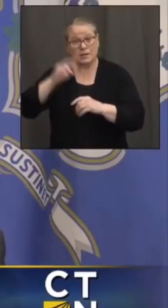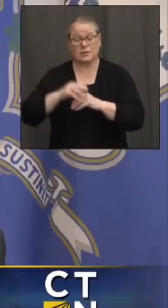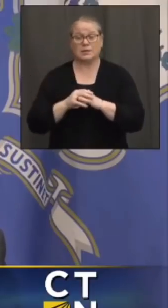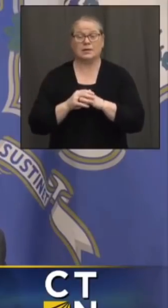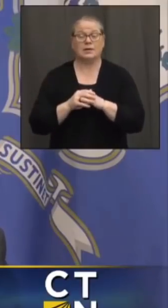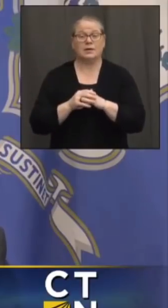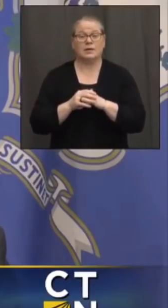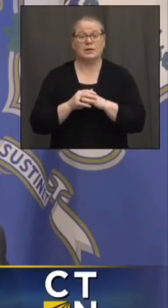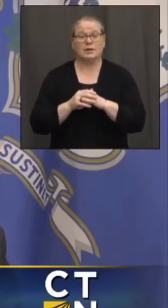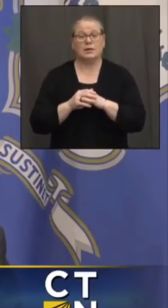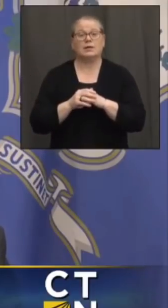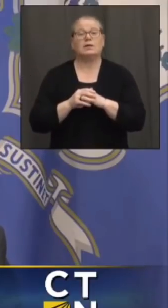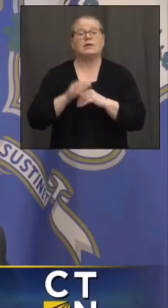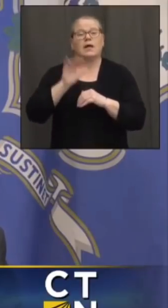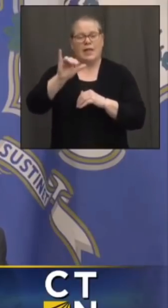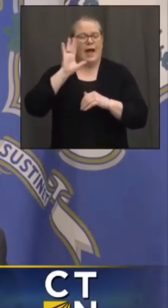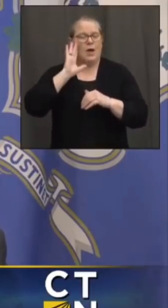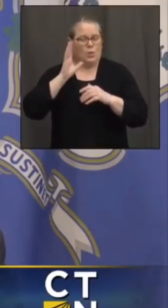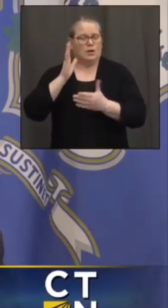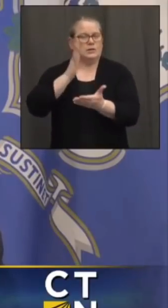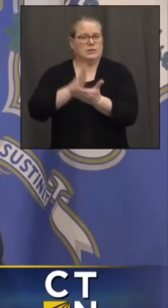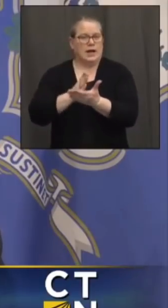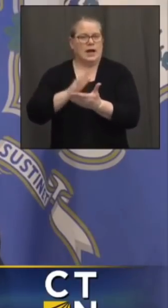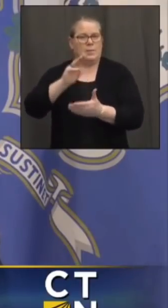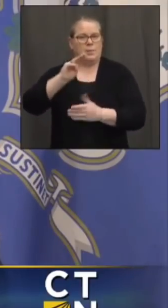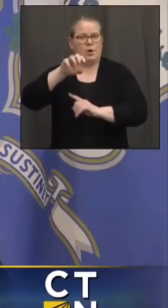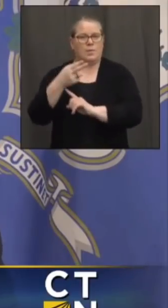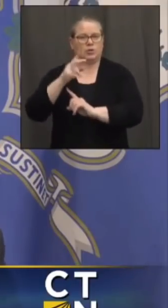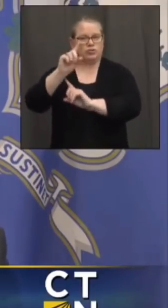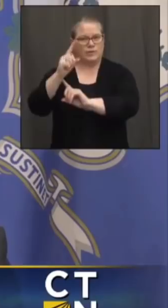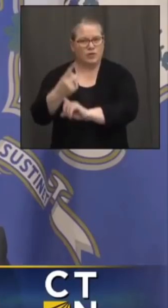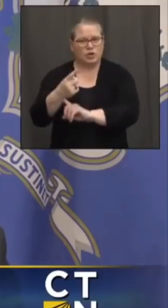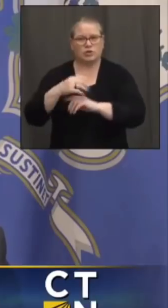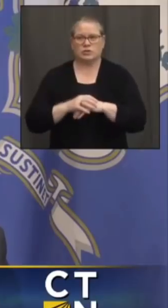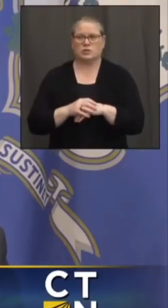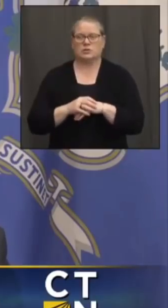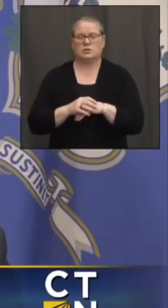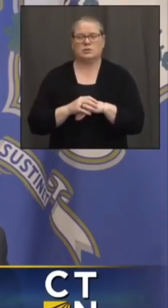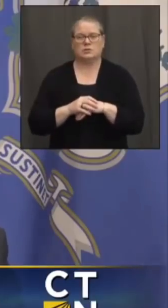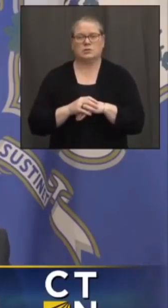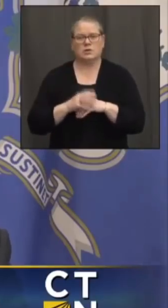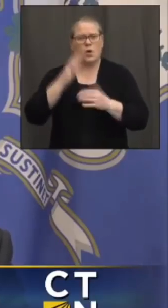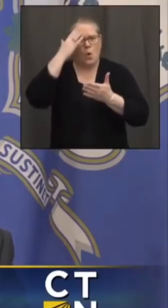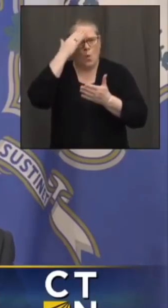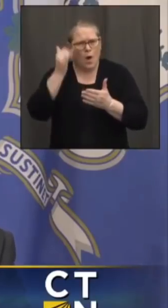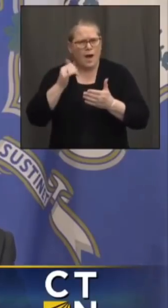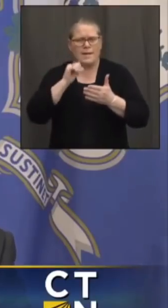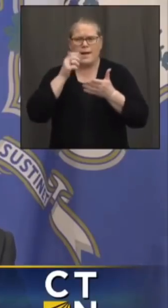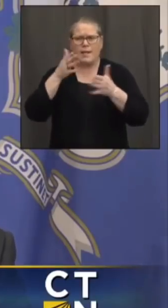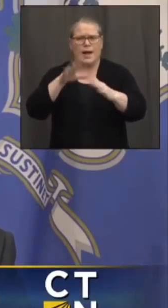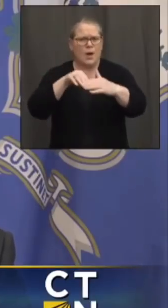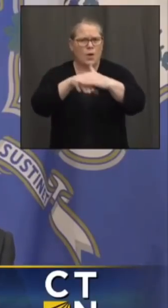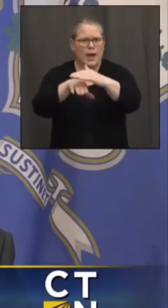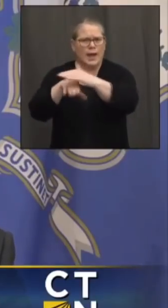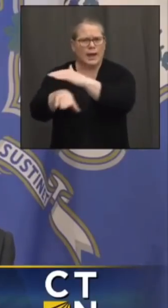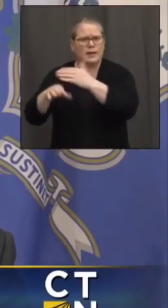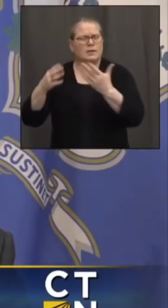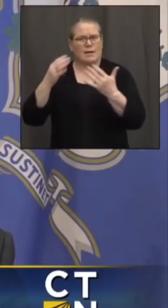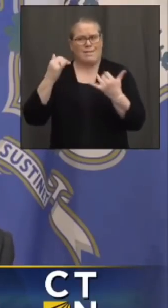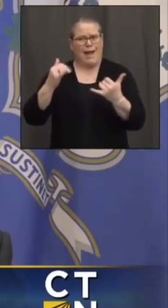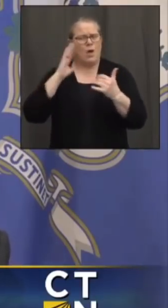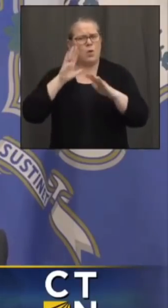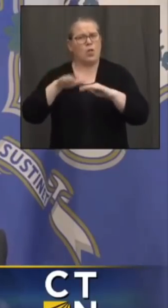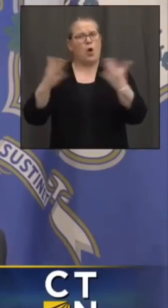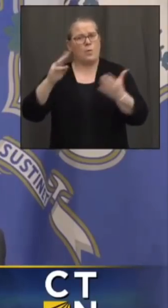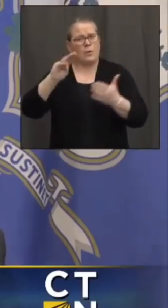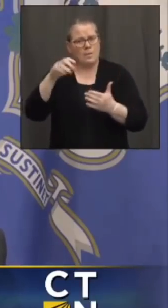immunity will end on March 1st. You say, why? Why'd you have immunity in the first place? I think if you remember back in March,